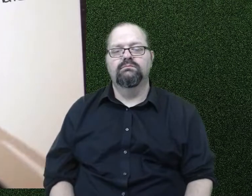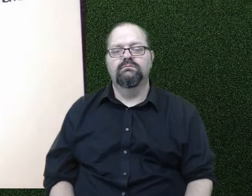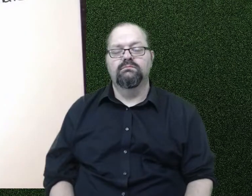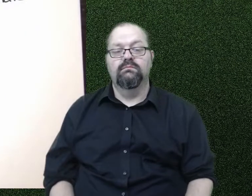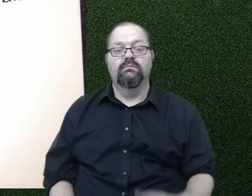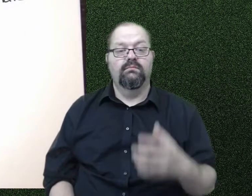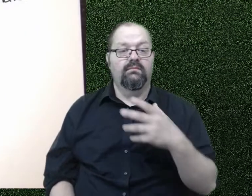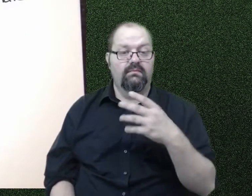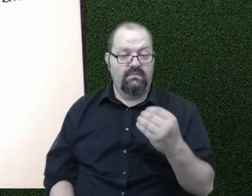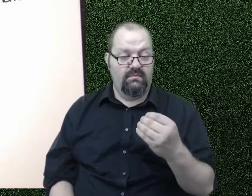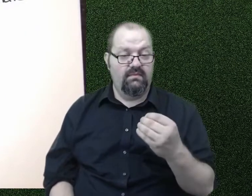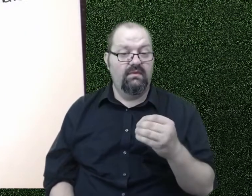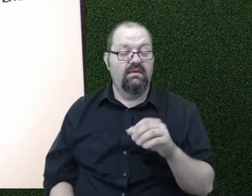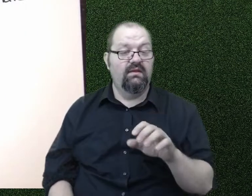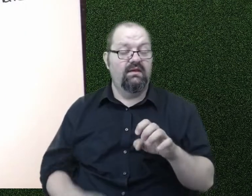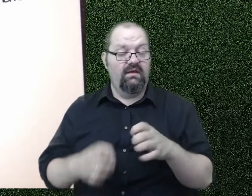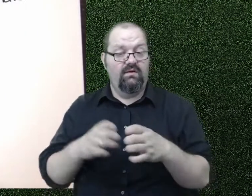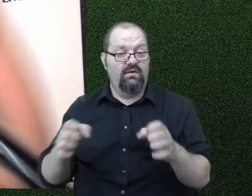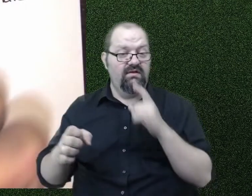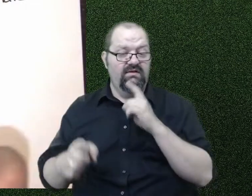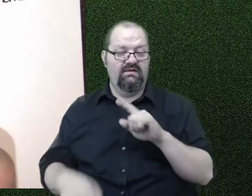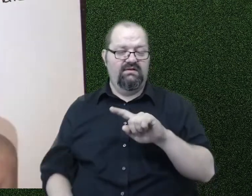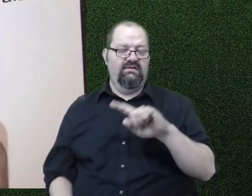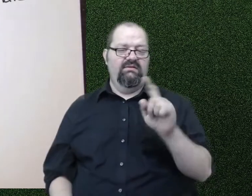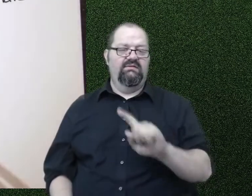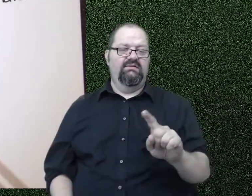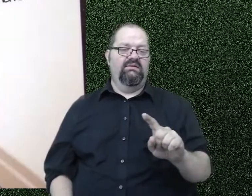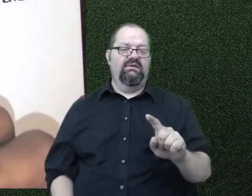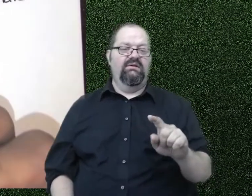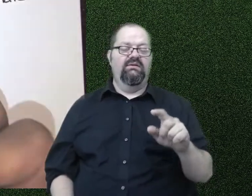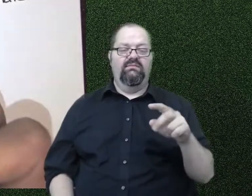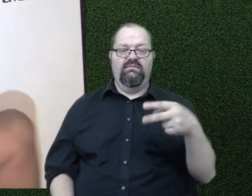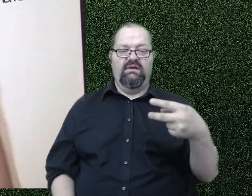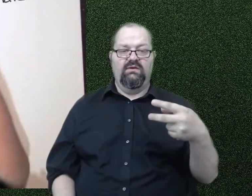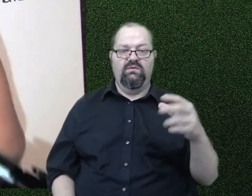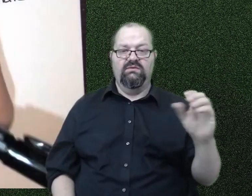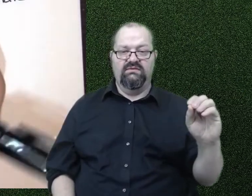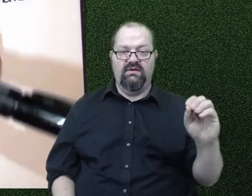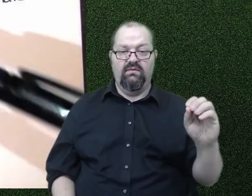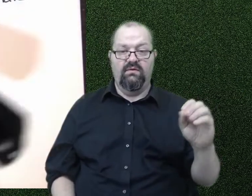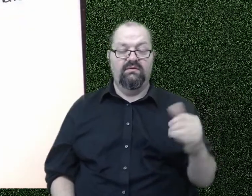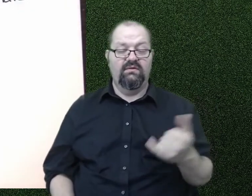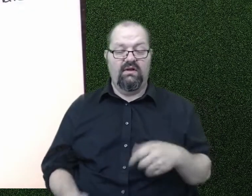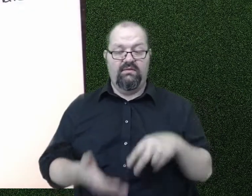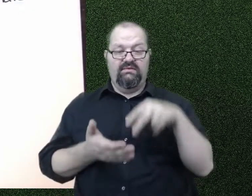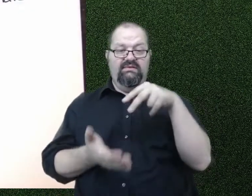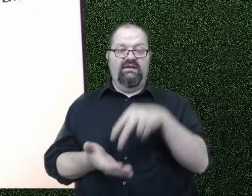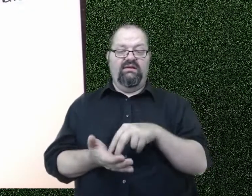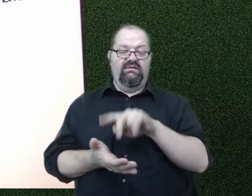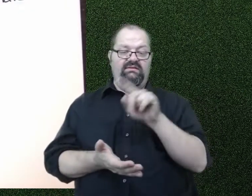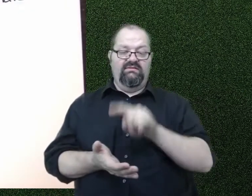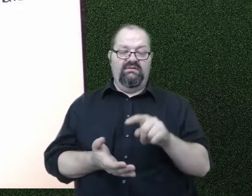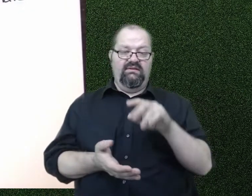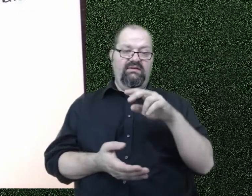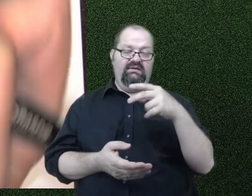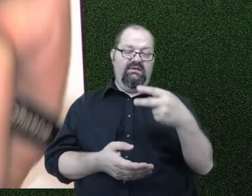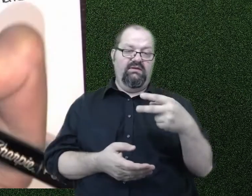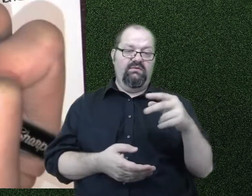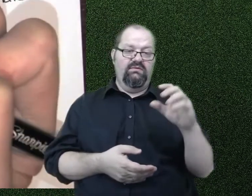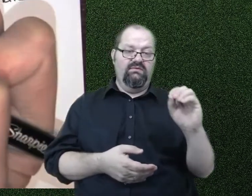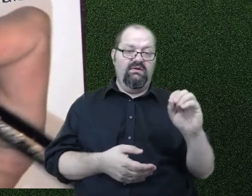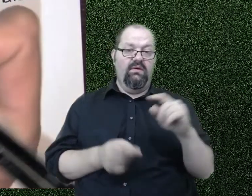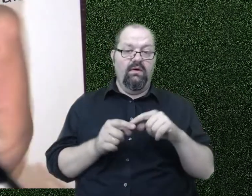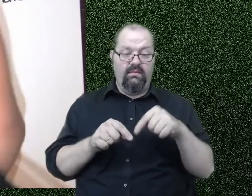And its equation is z equals 0. So I'm standing at z equals 0, 1 unit up from me, that's z